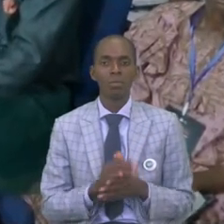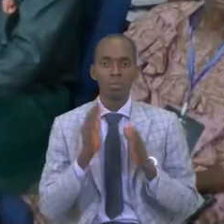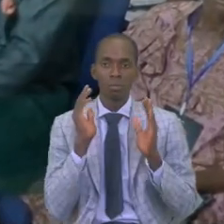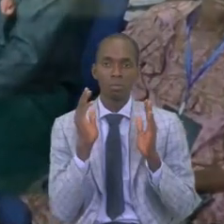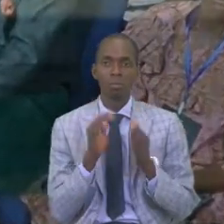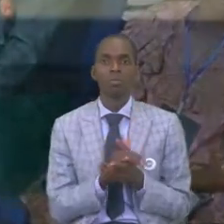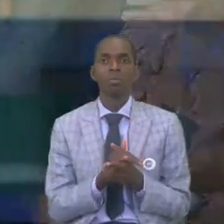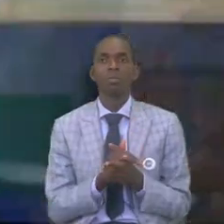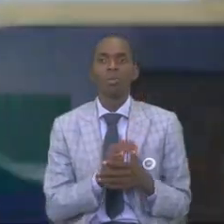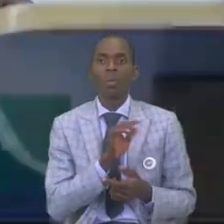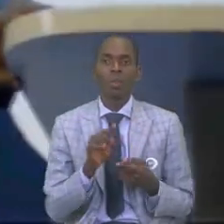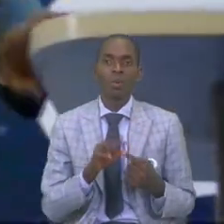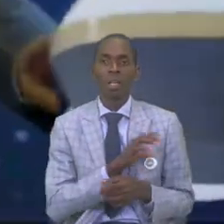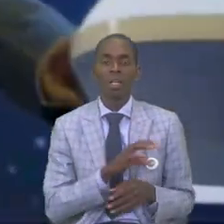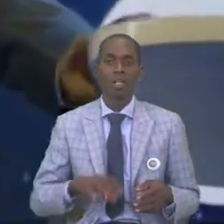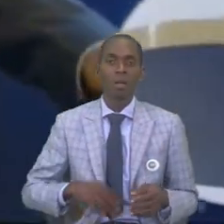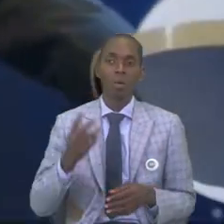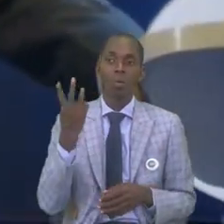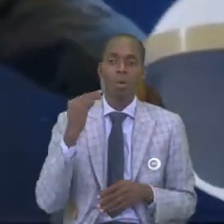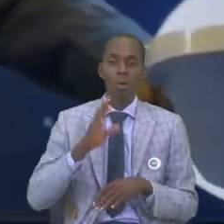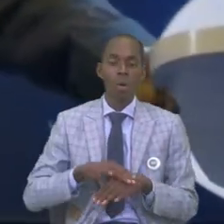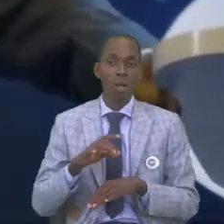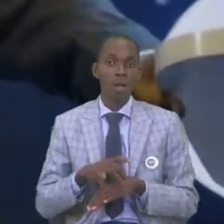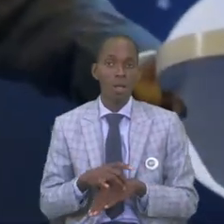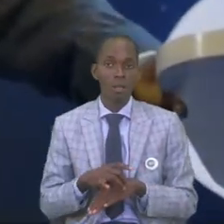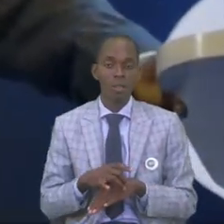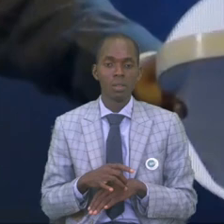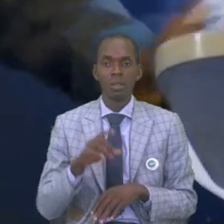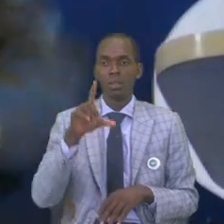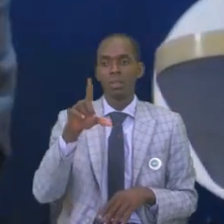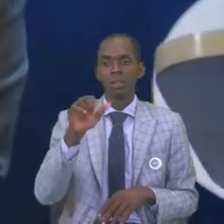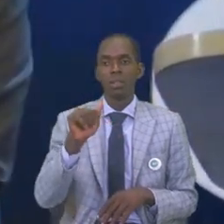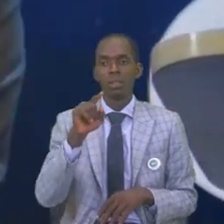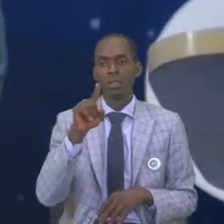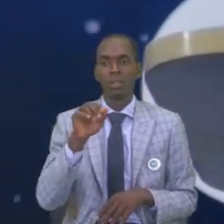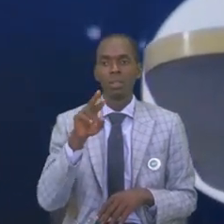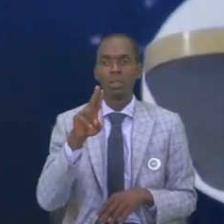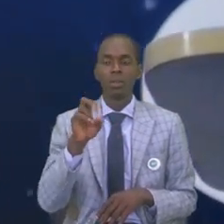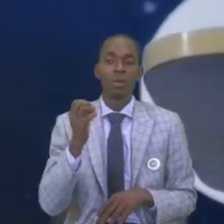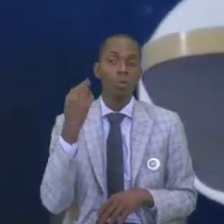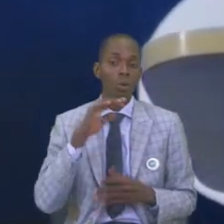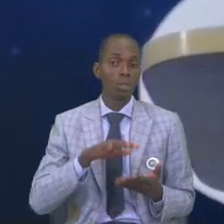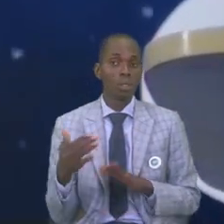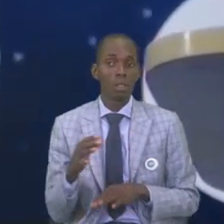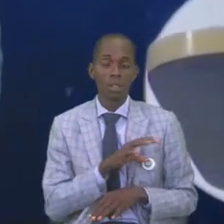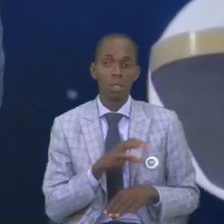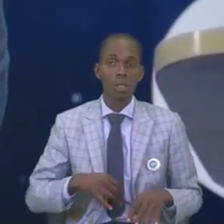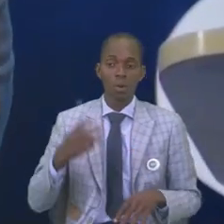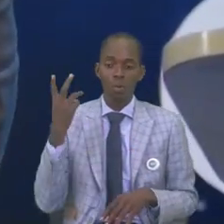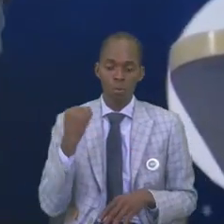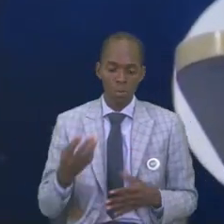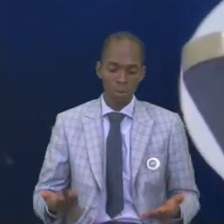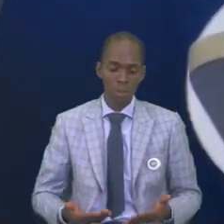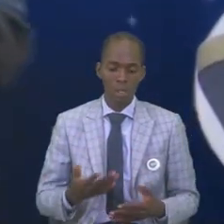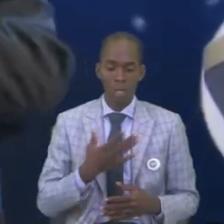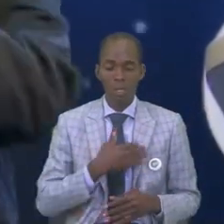When Christ was on earth, Lazarus was dead, and Christ was here, and the Father in